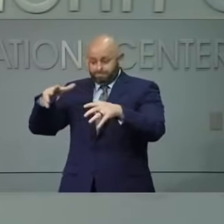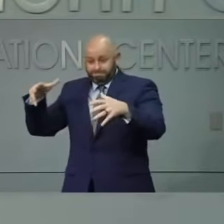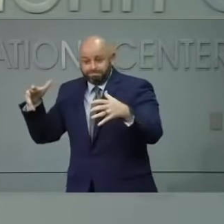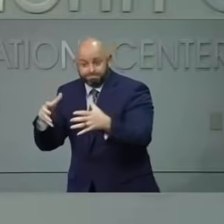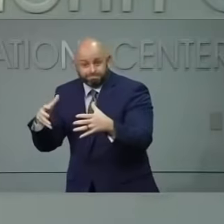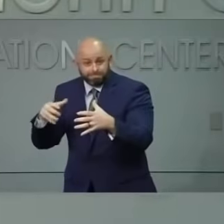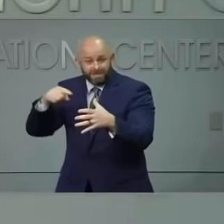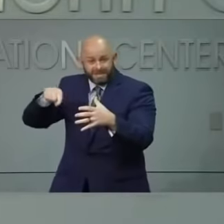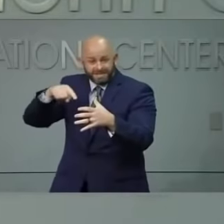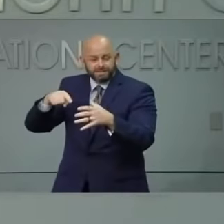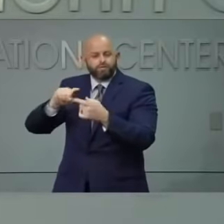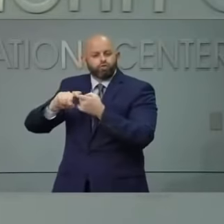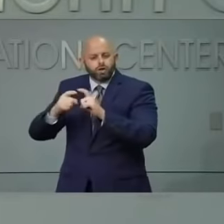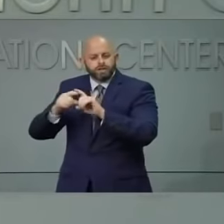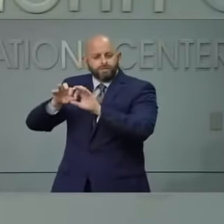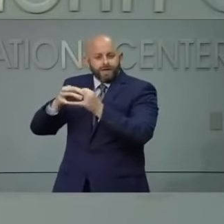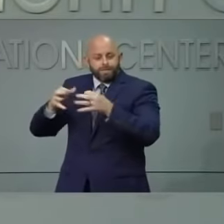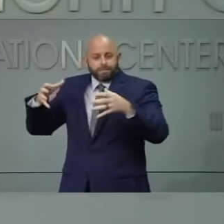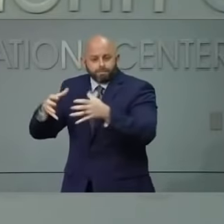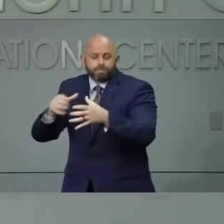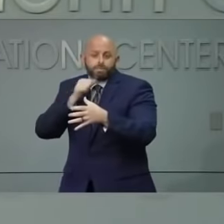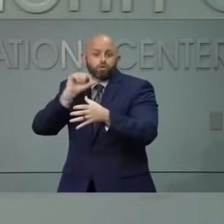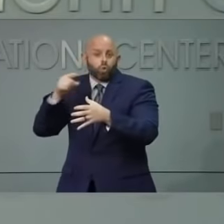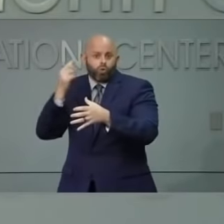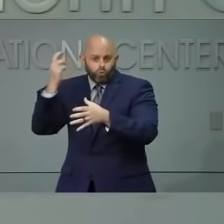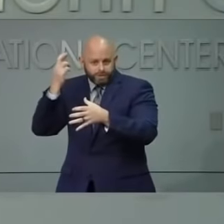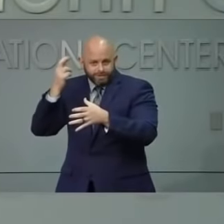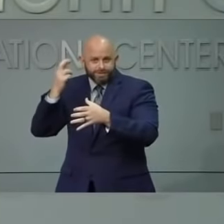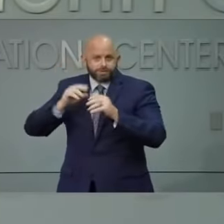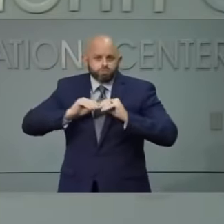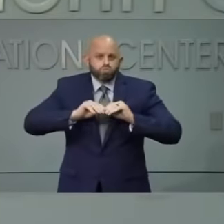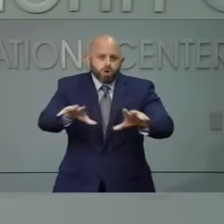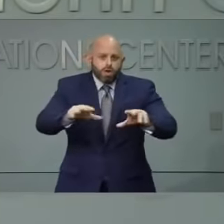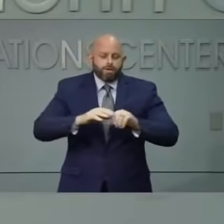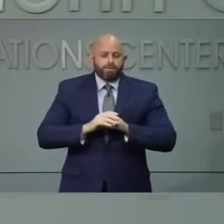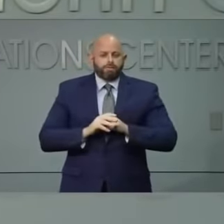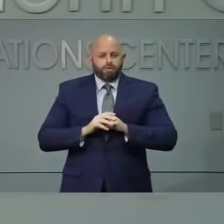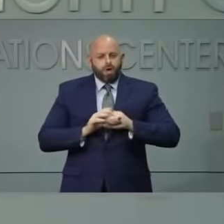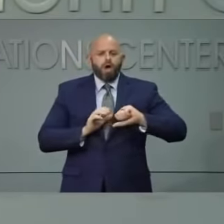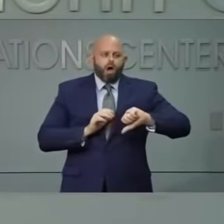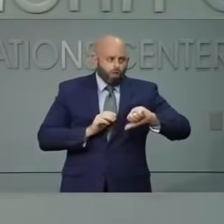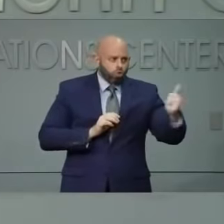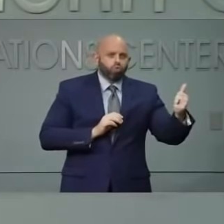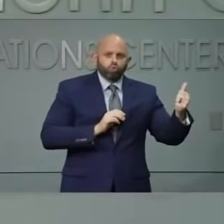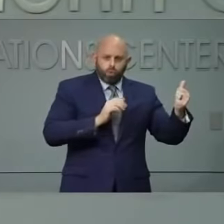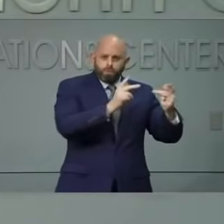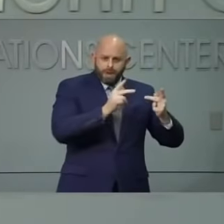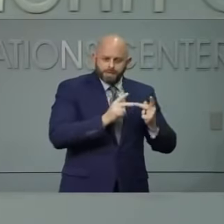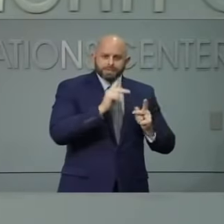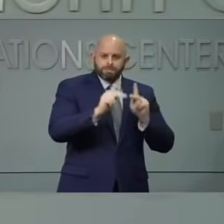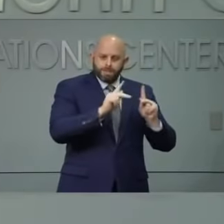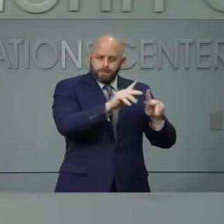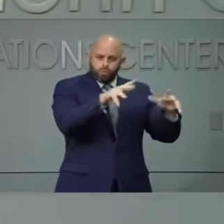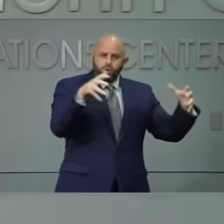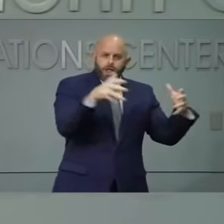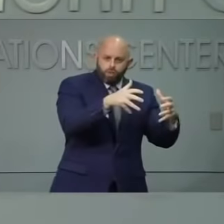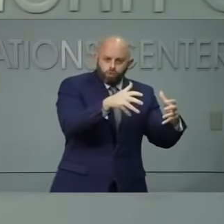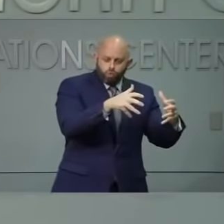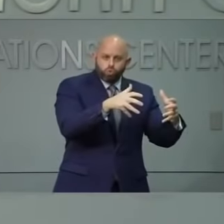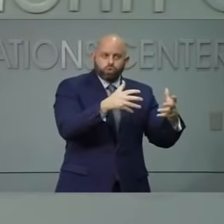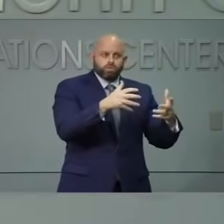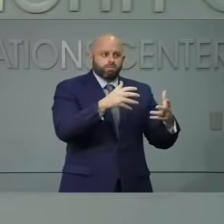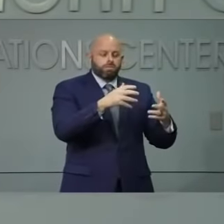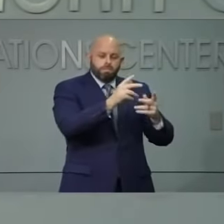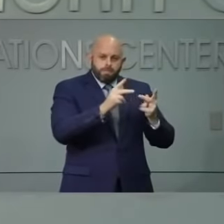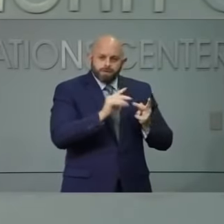indoors particularly, as the weather gets colder, in places where they gather, places like